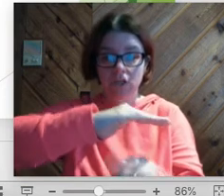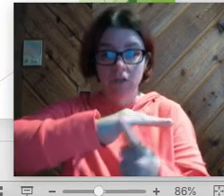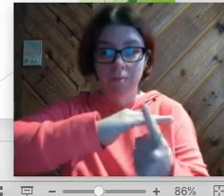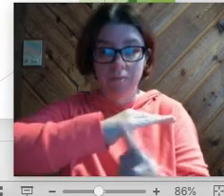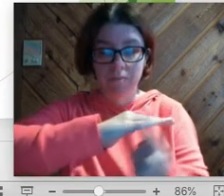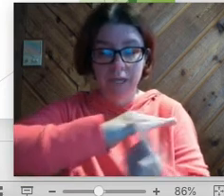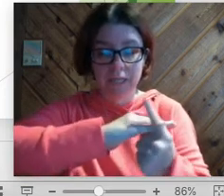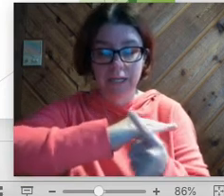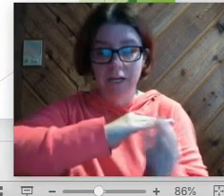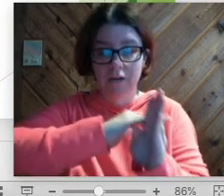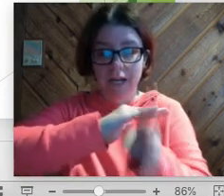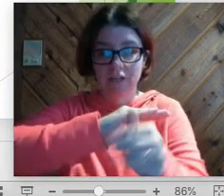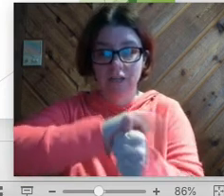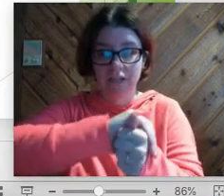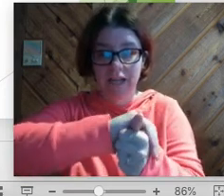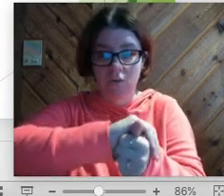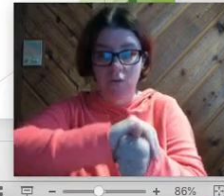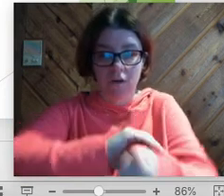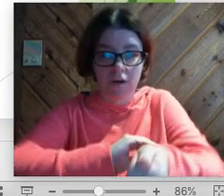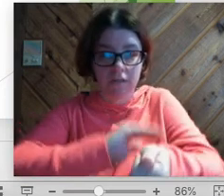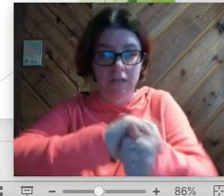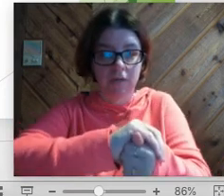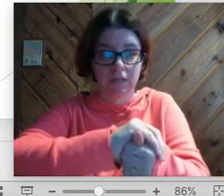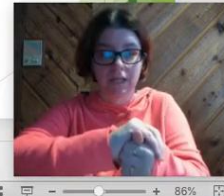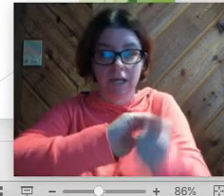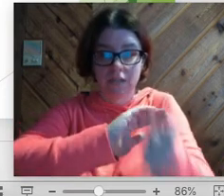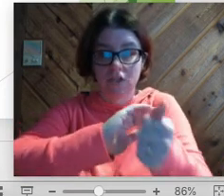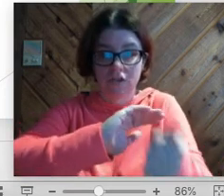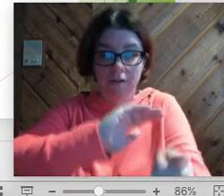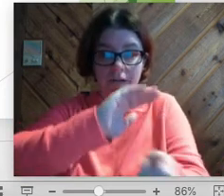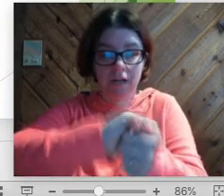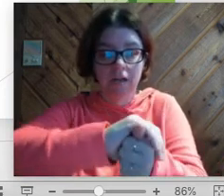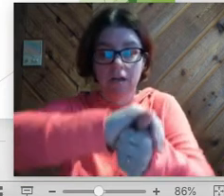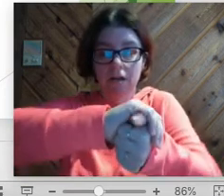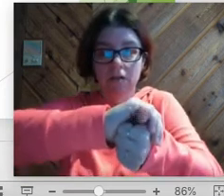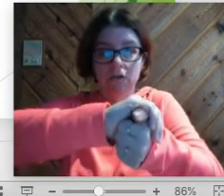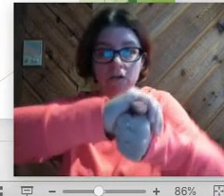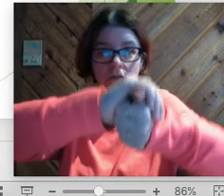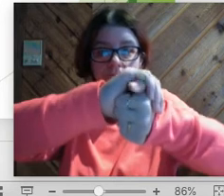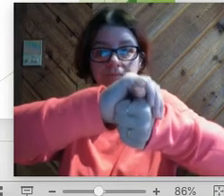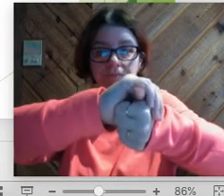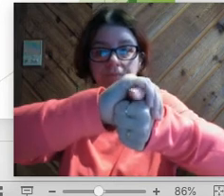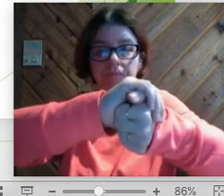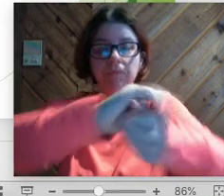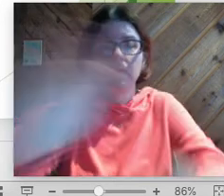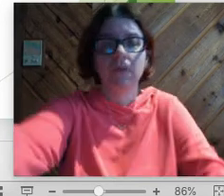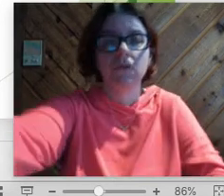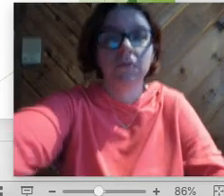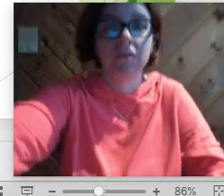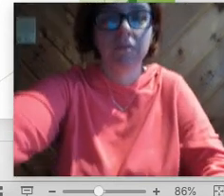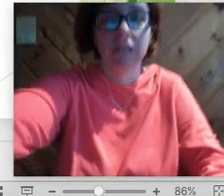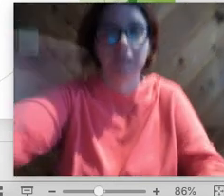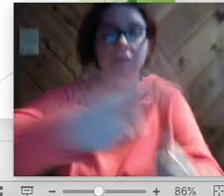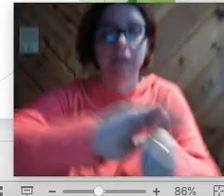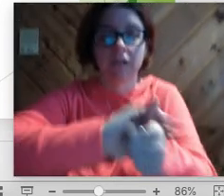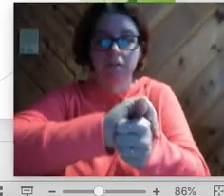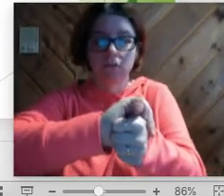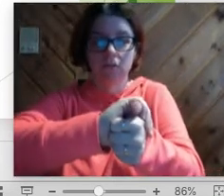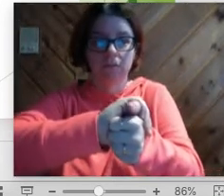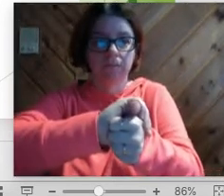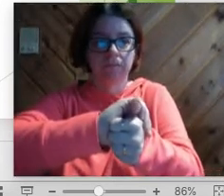Make sure the pinky side of your hand is facing outward on this sideways A. This is your dominant hand. Turtle. I'm having trouble seeing with my camera